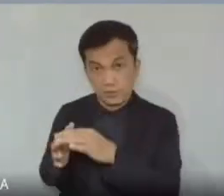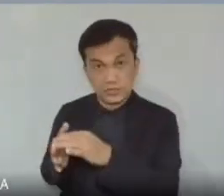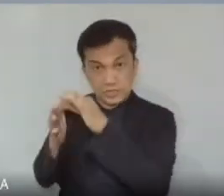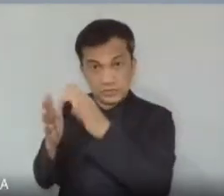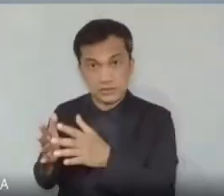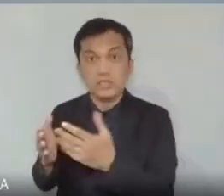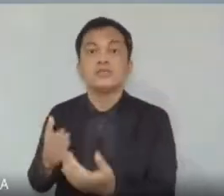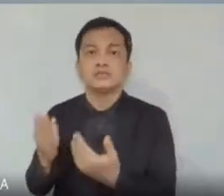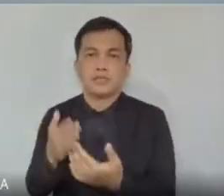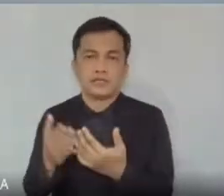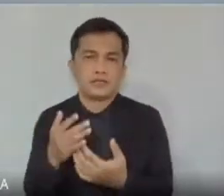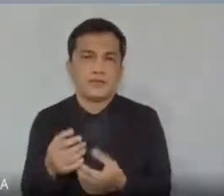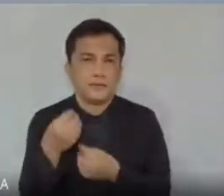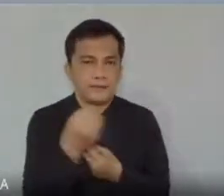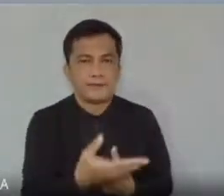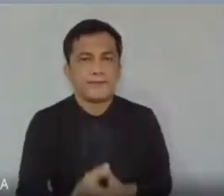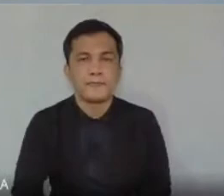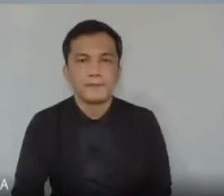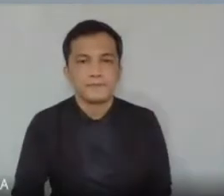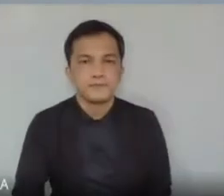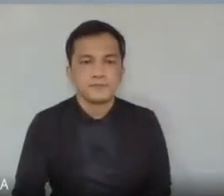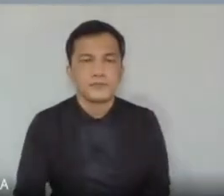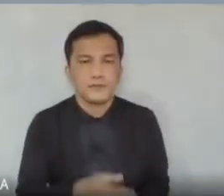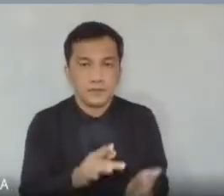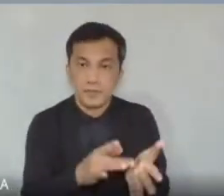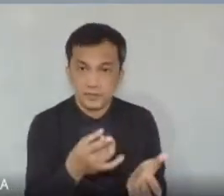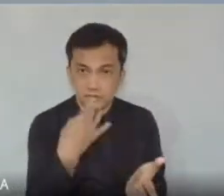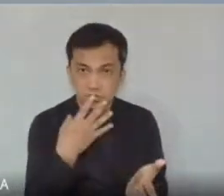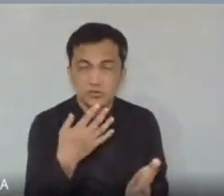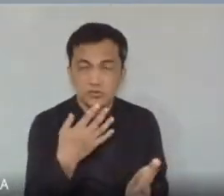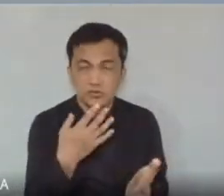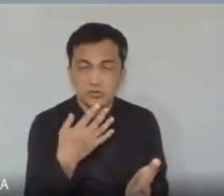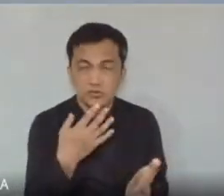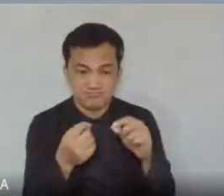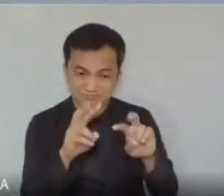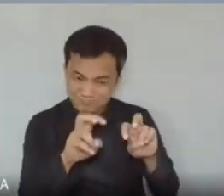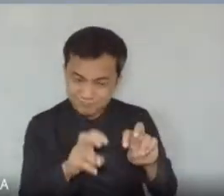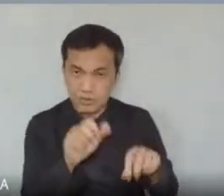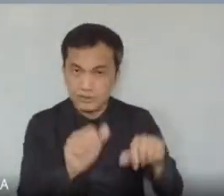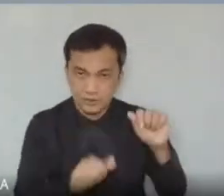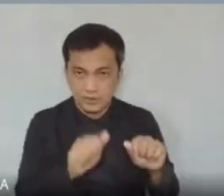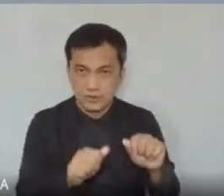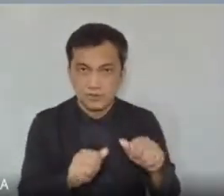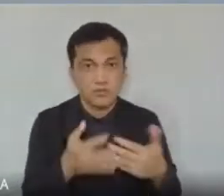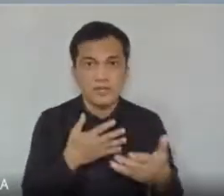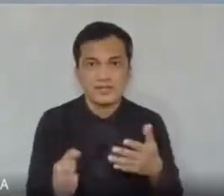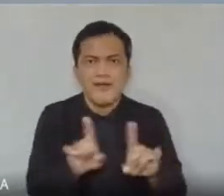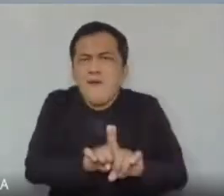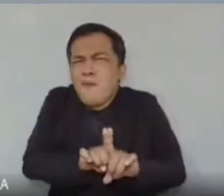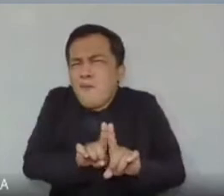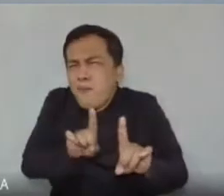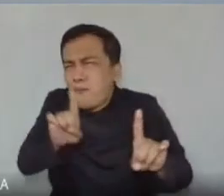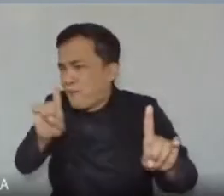patient from a near clinic, but rather just face to face on their telemedicine equipment. From our